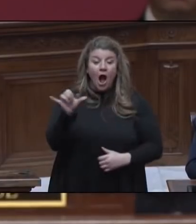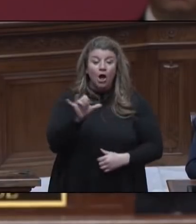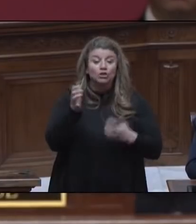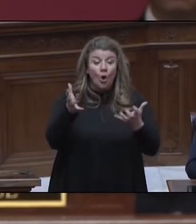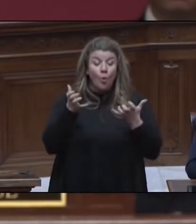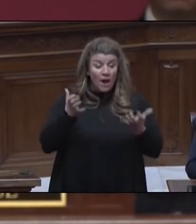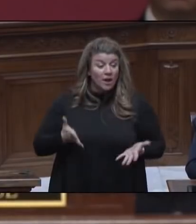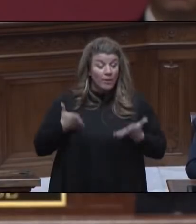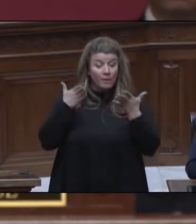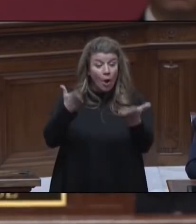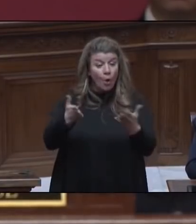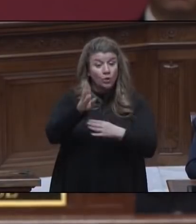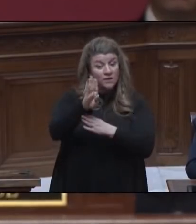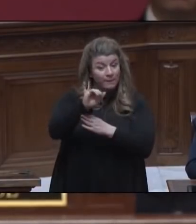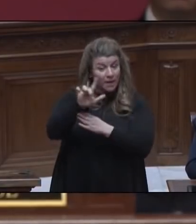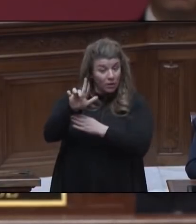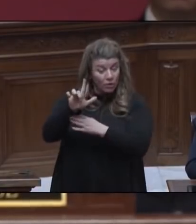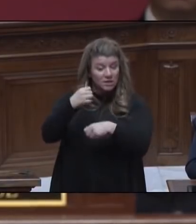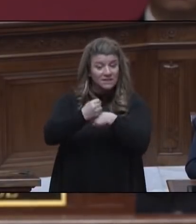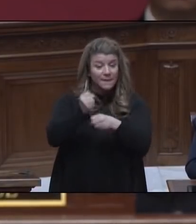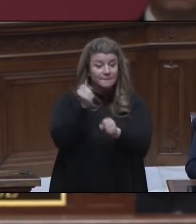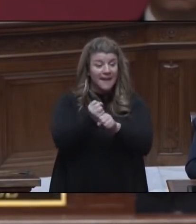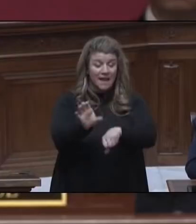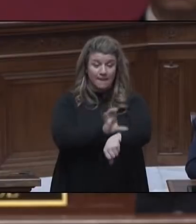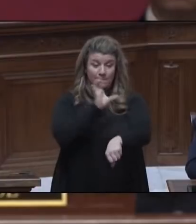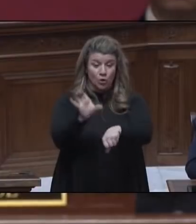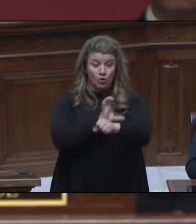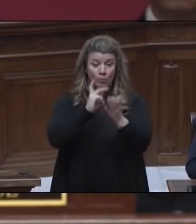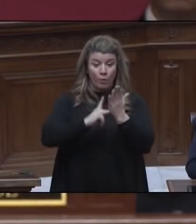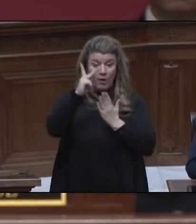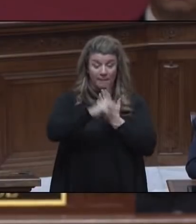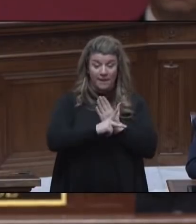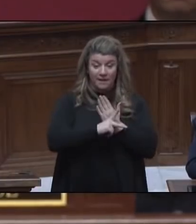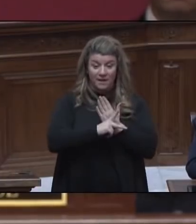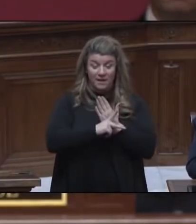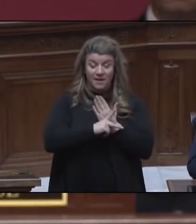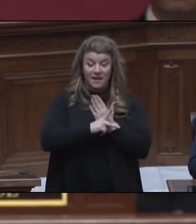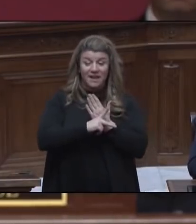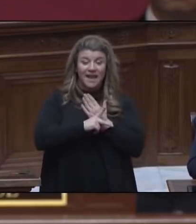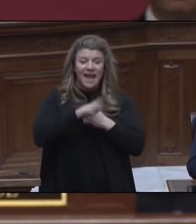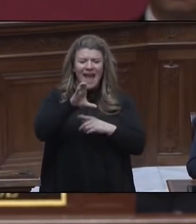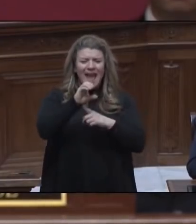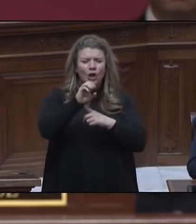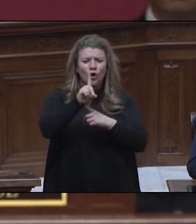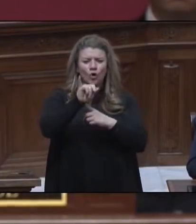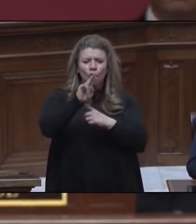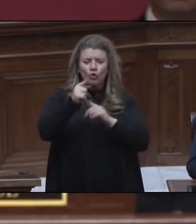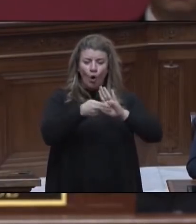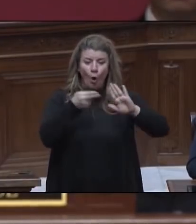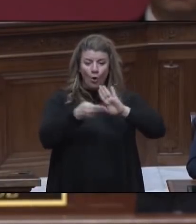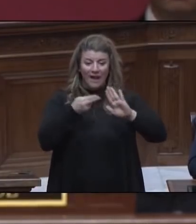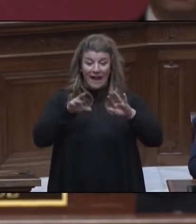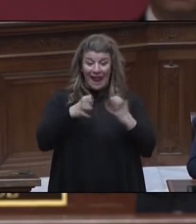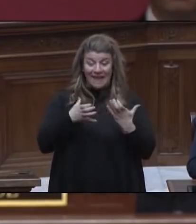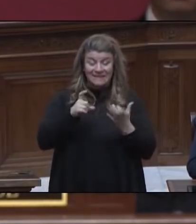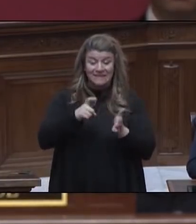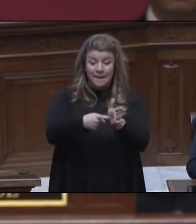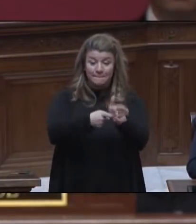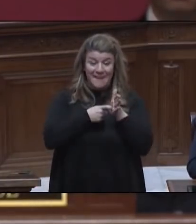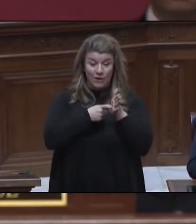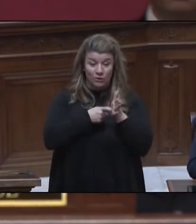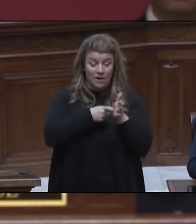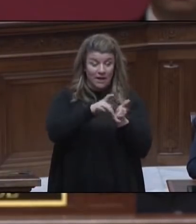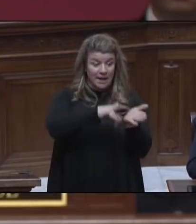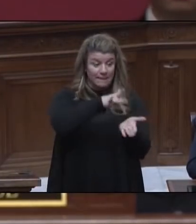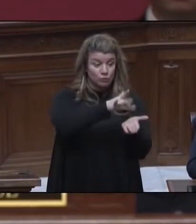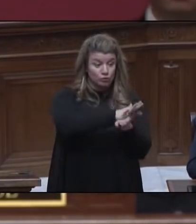want to propose a bill to make computer programming and coding classes mandatory in middle